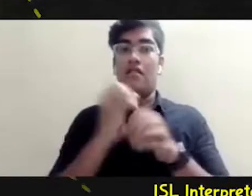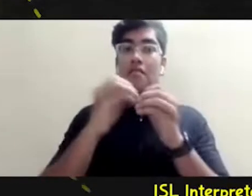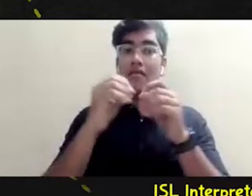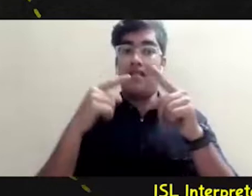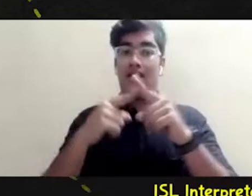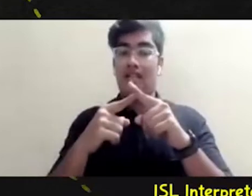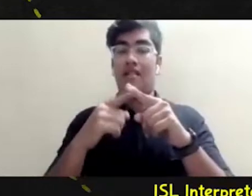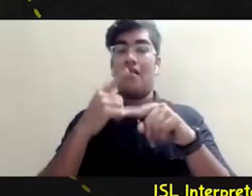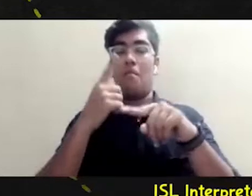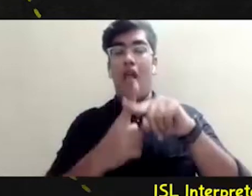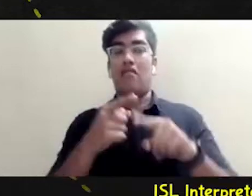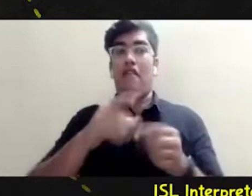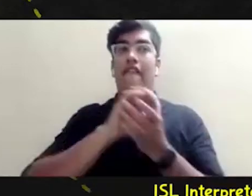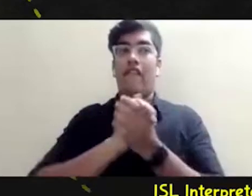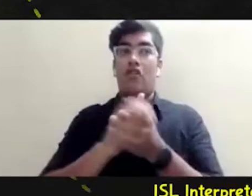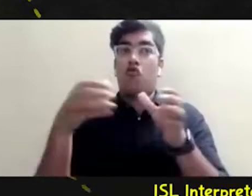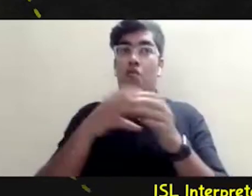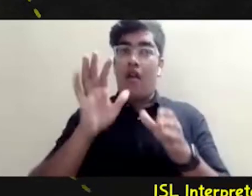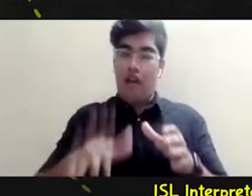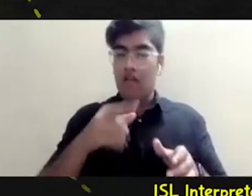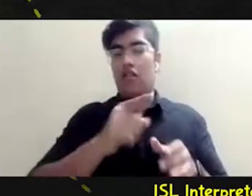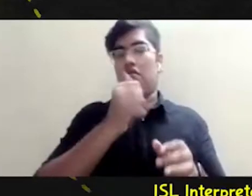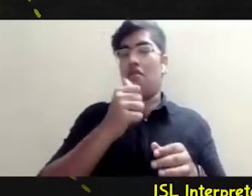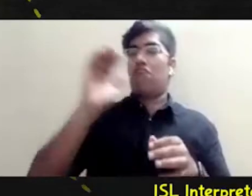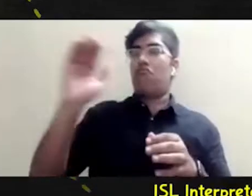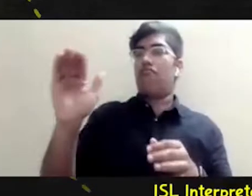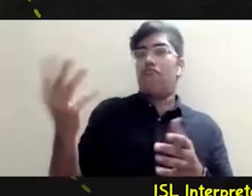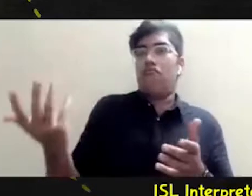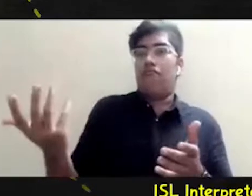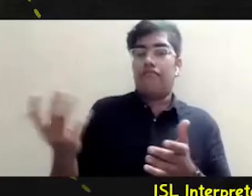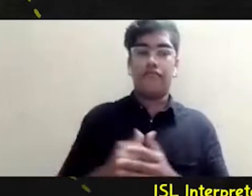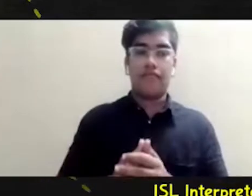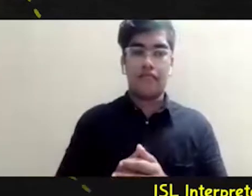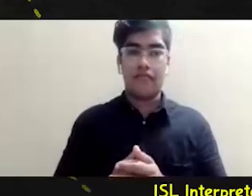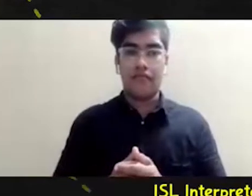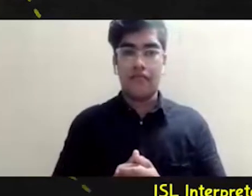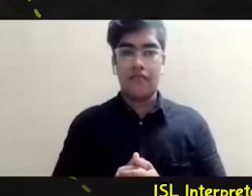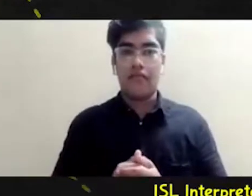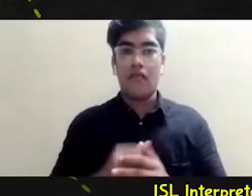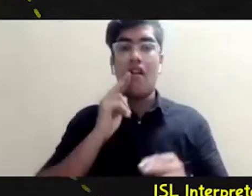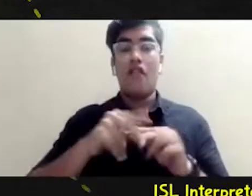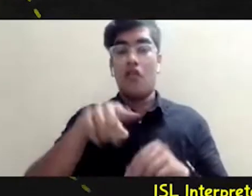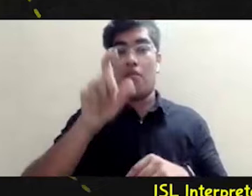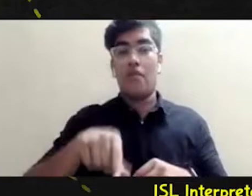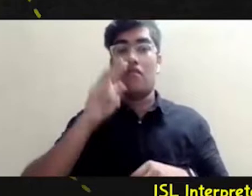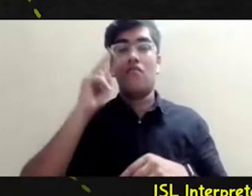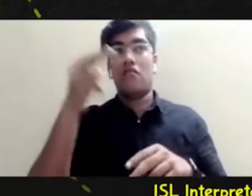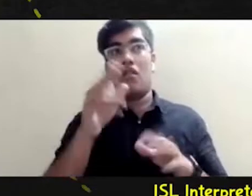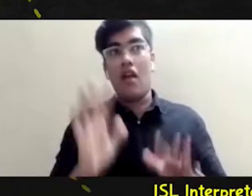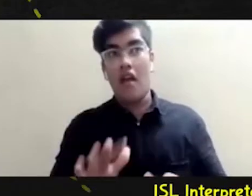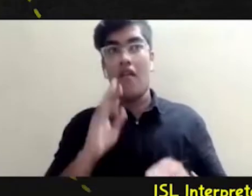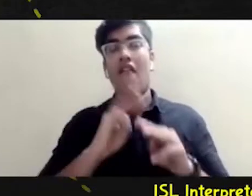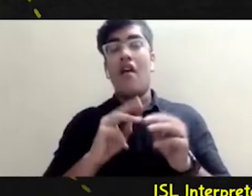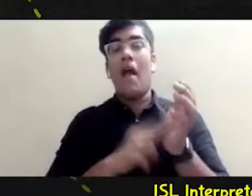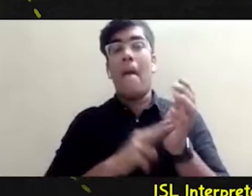hold them accountable, right? And this is an open access resource. So if you are listening in and the next time your MP is speaking at a